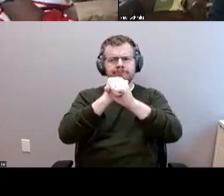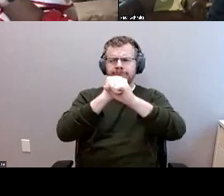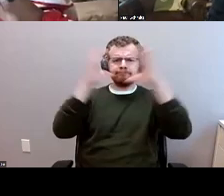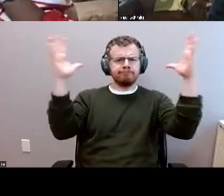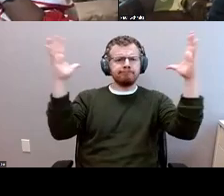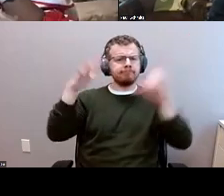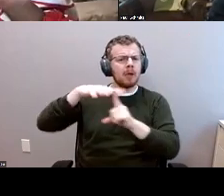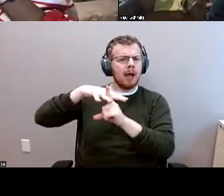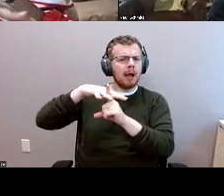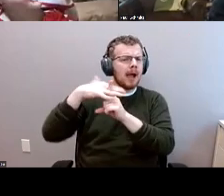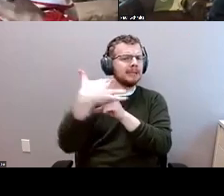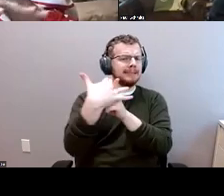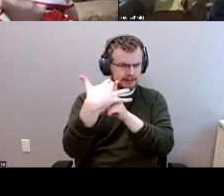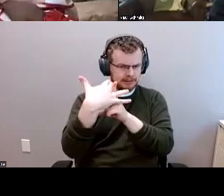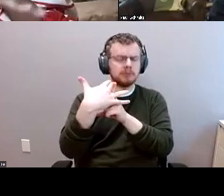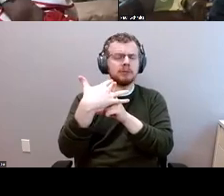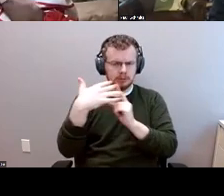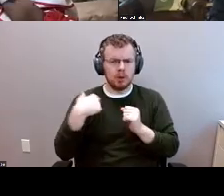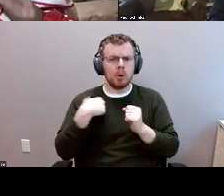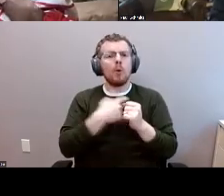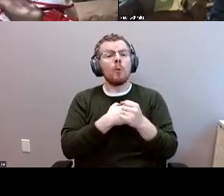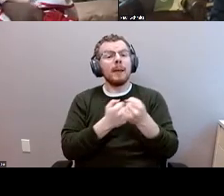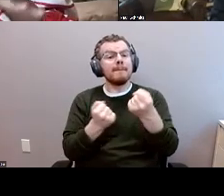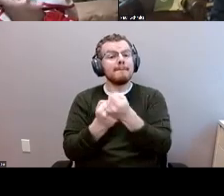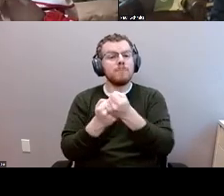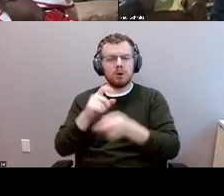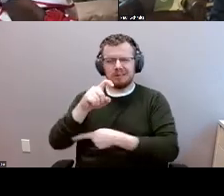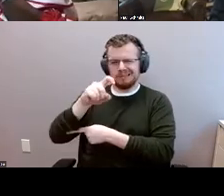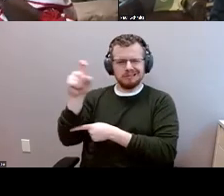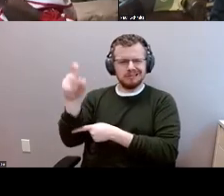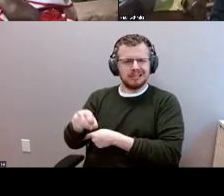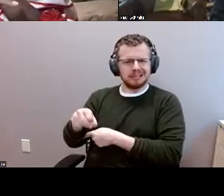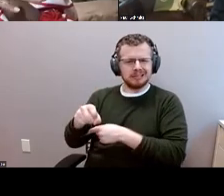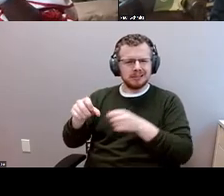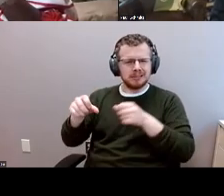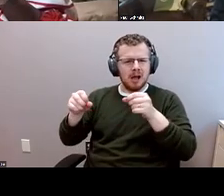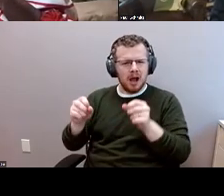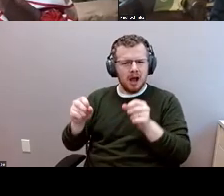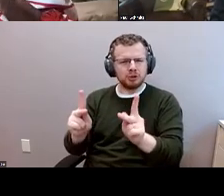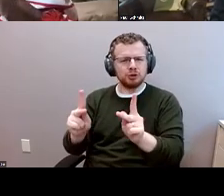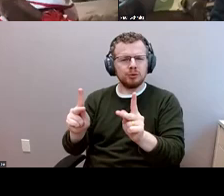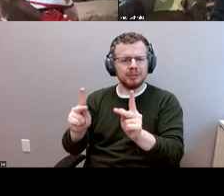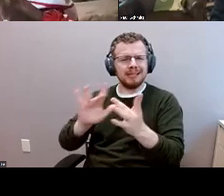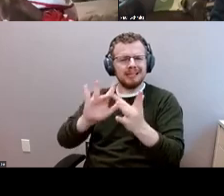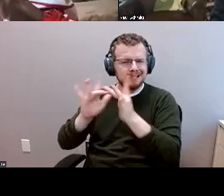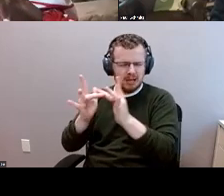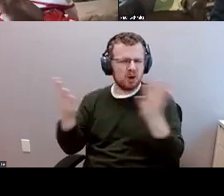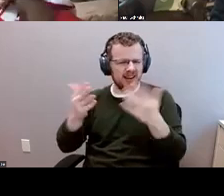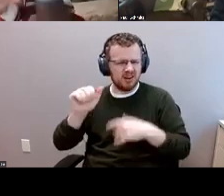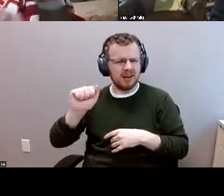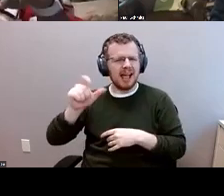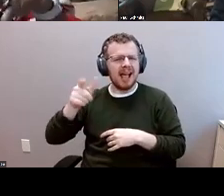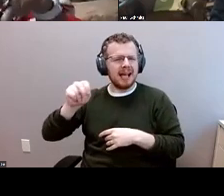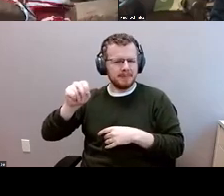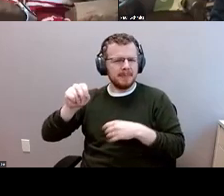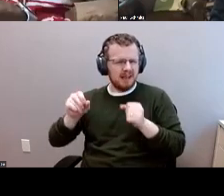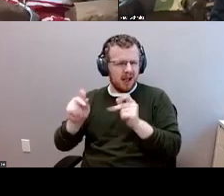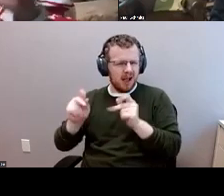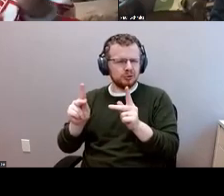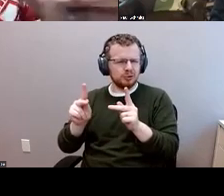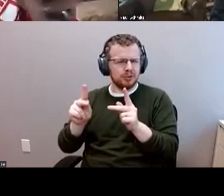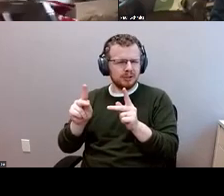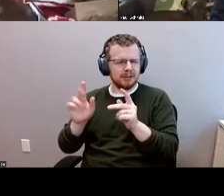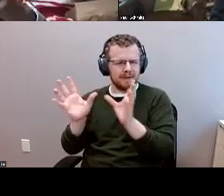we support something called the Texas Opportunity Youth Network at the Aspen Opportunity Youth Forum. That work is led by